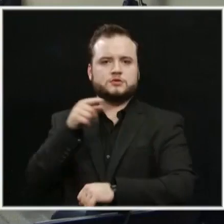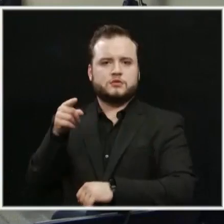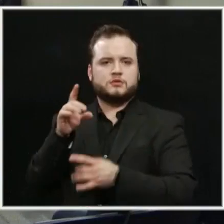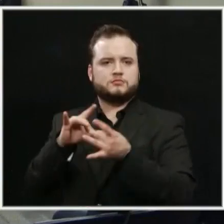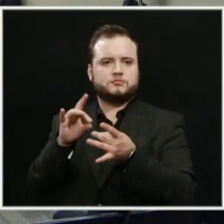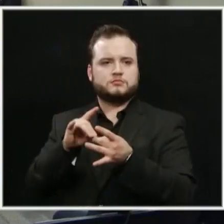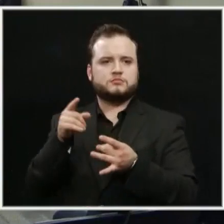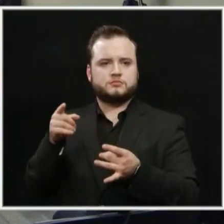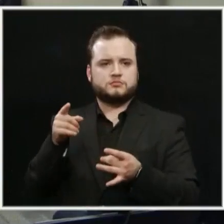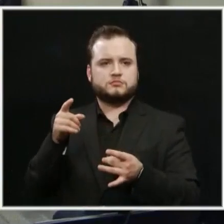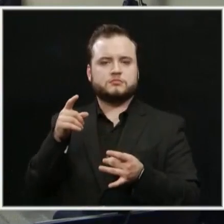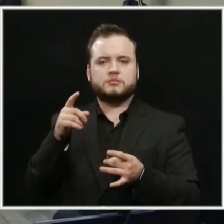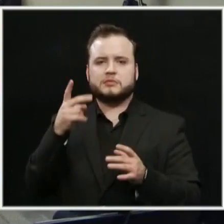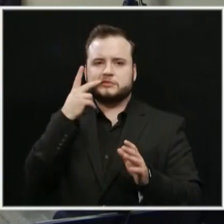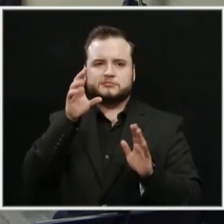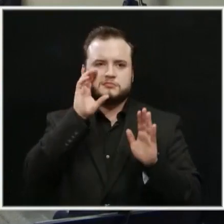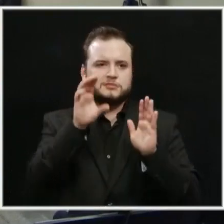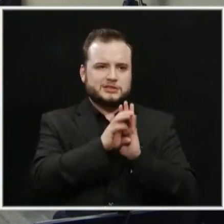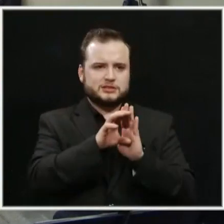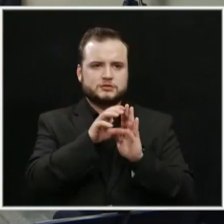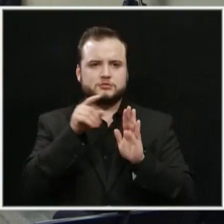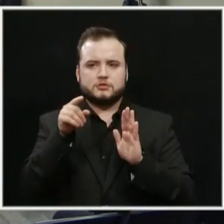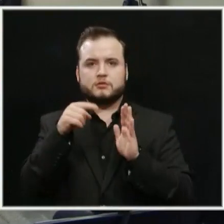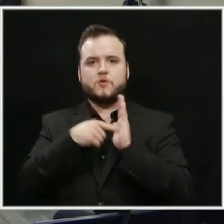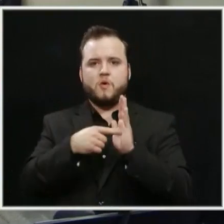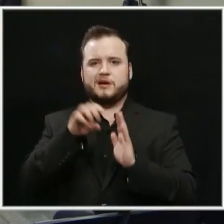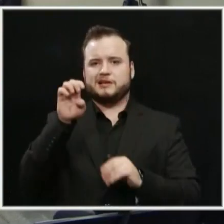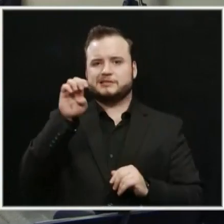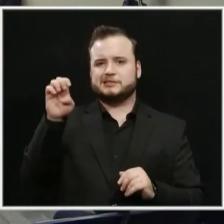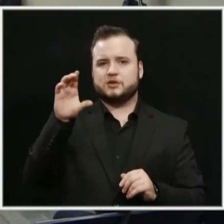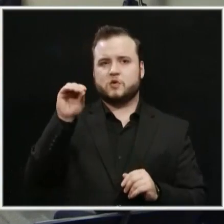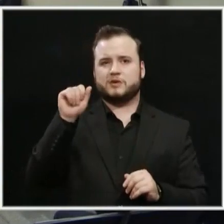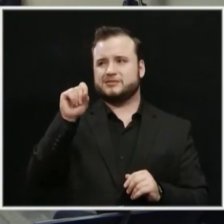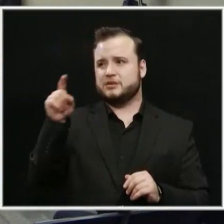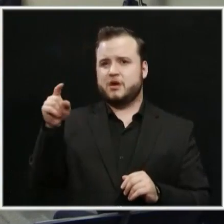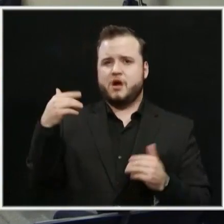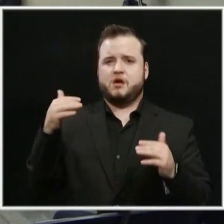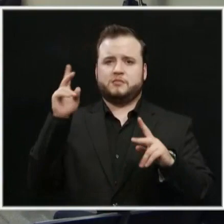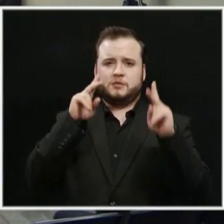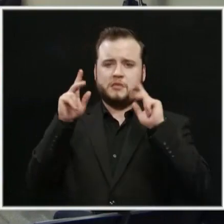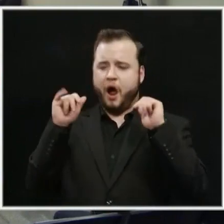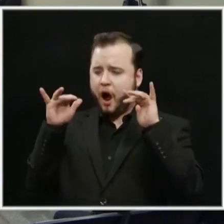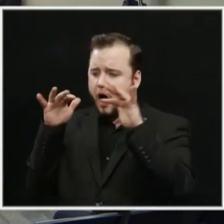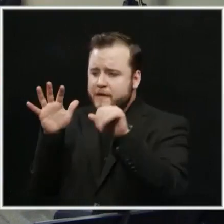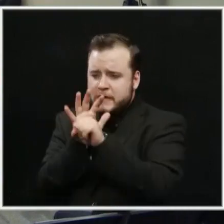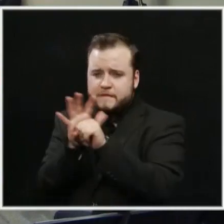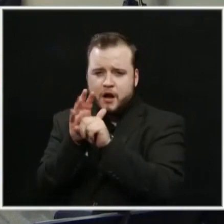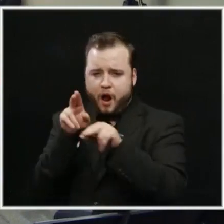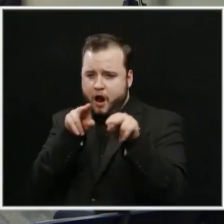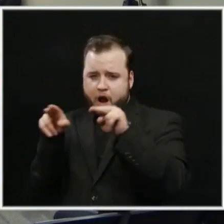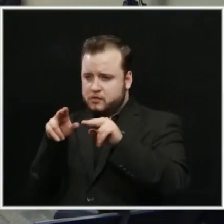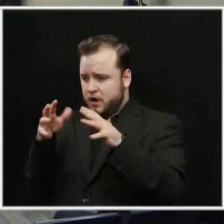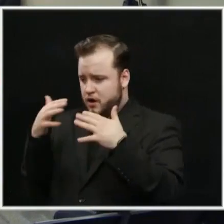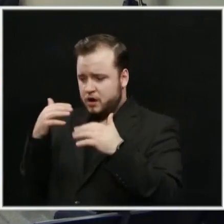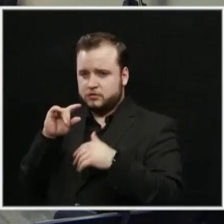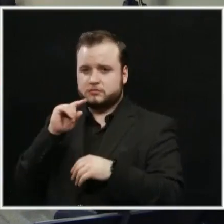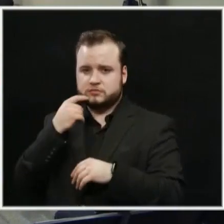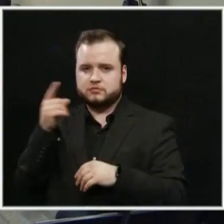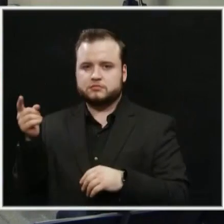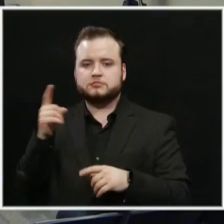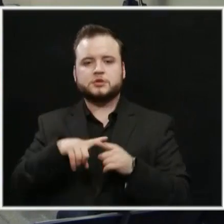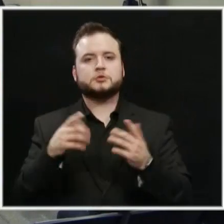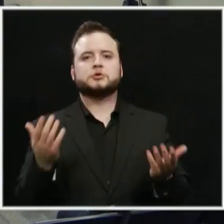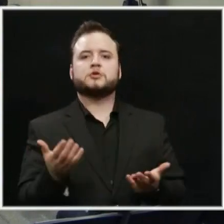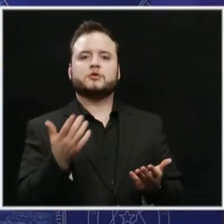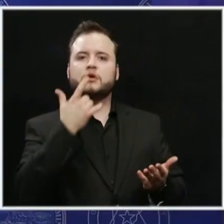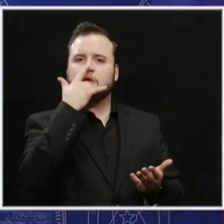images on the East Coast, hospitals overrun. We hear different story here that so far it's been managed pretty well, and there is